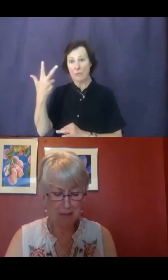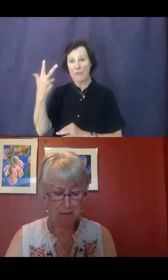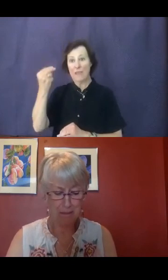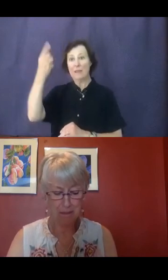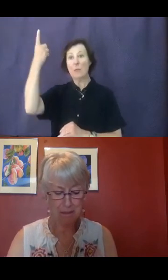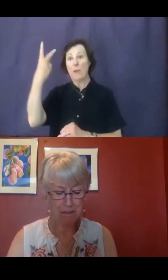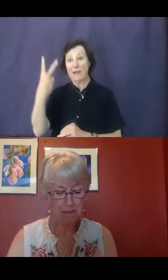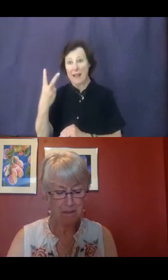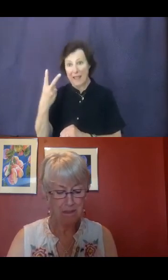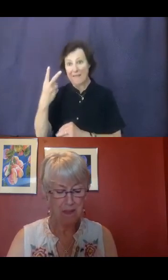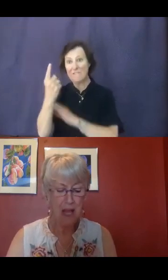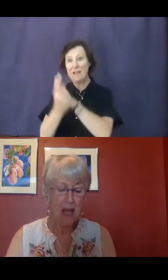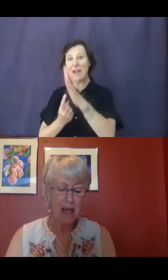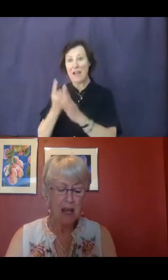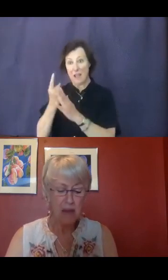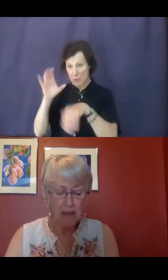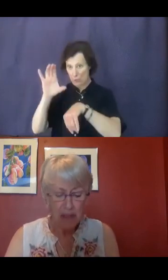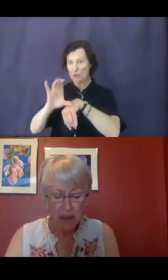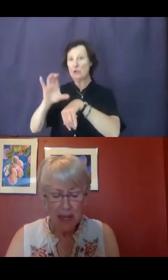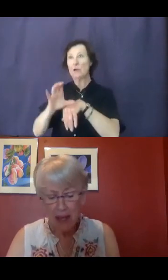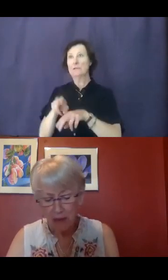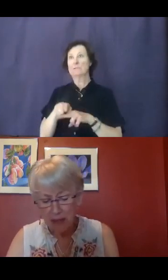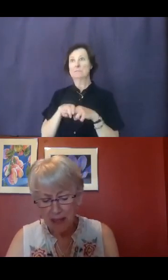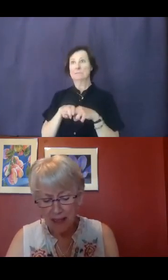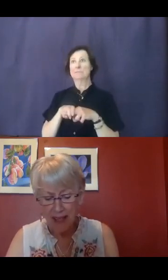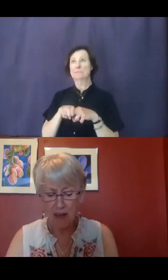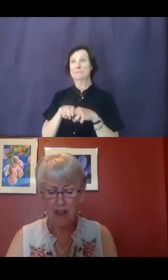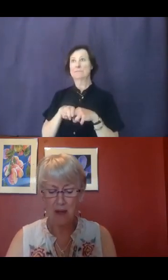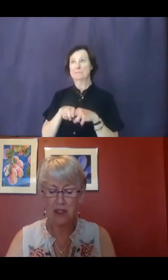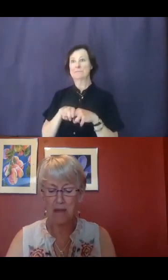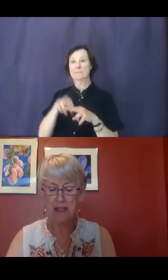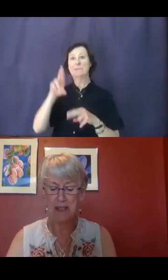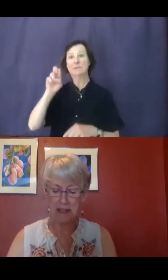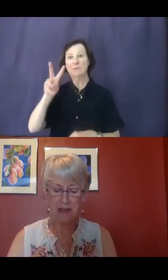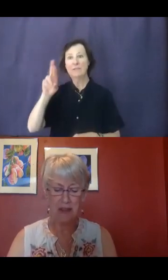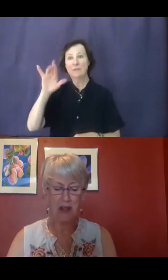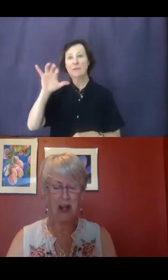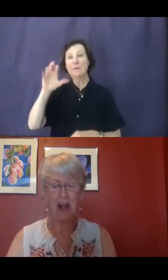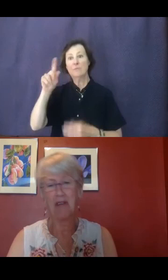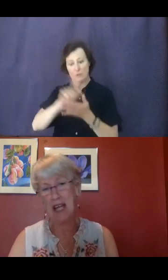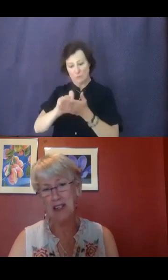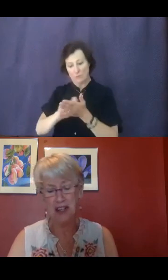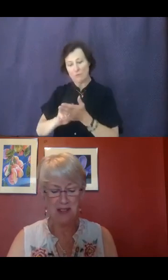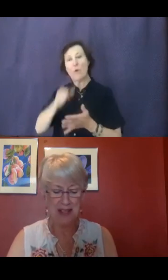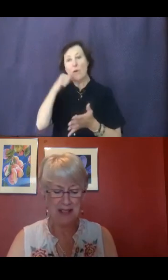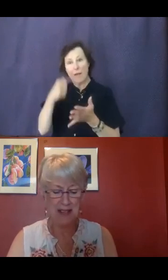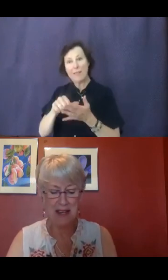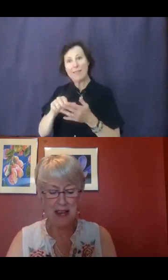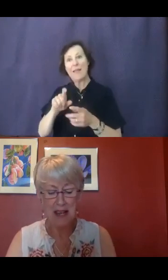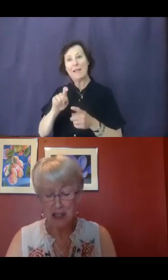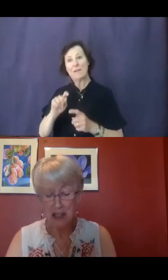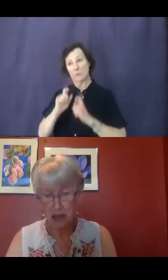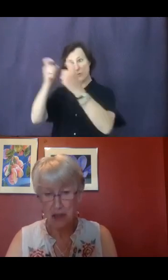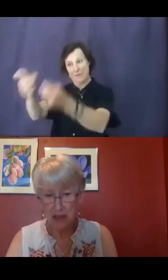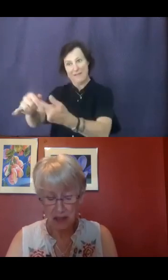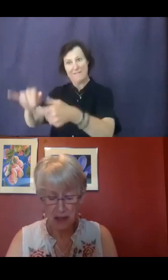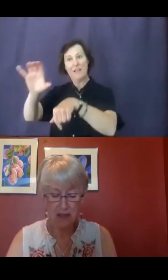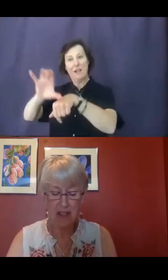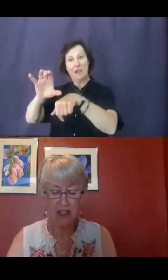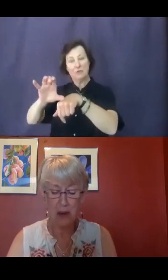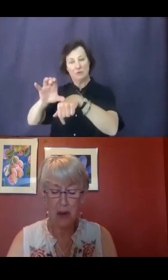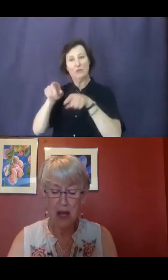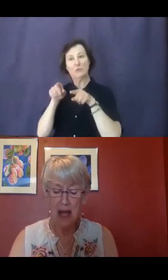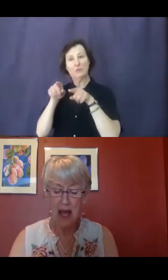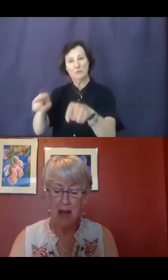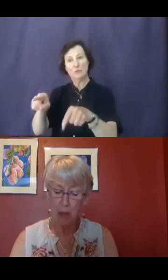service. Now, Reverend Rick had written a letter that was to be delivered to the congregation on that Sunday during the